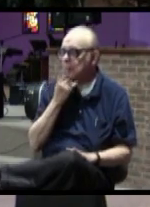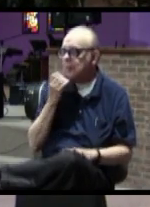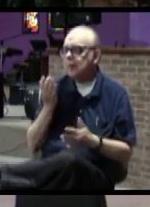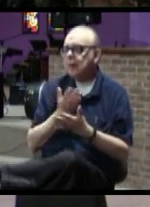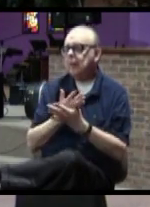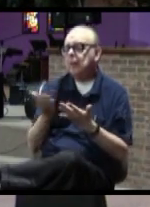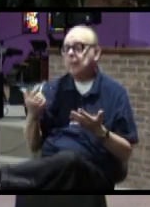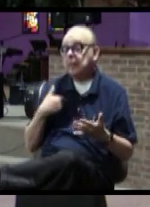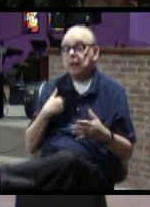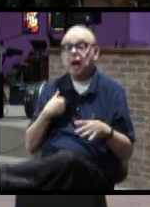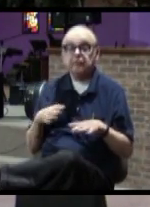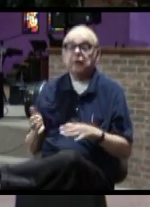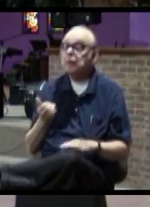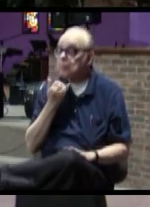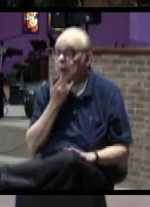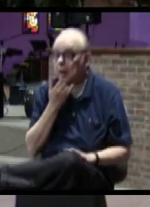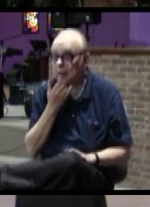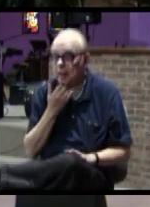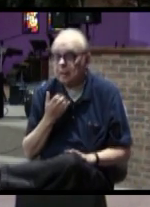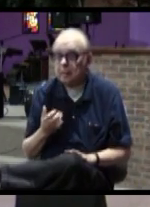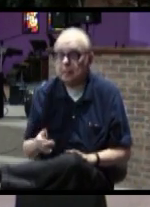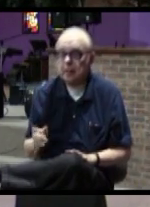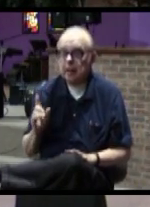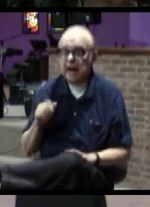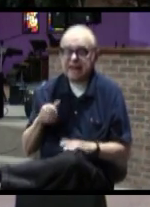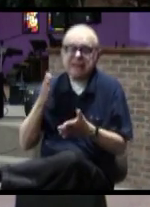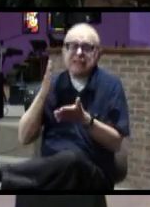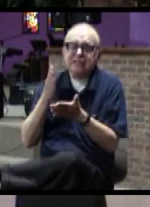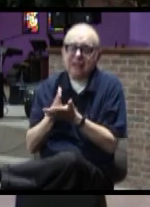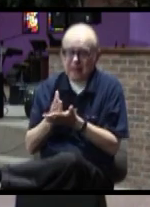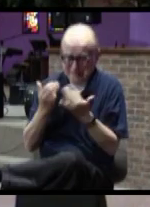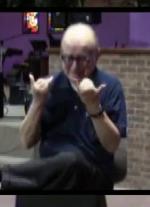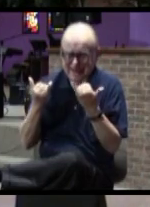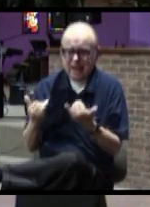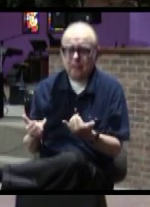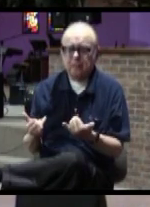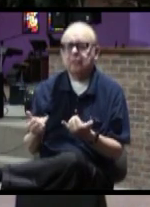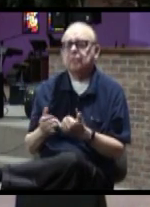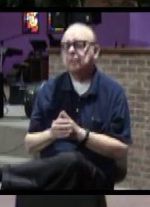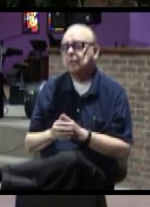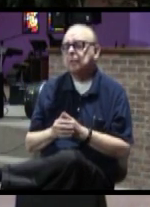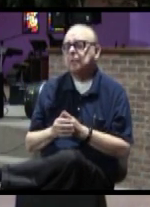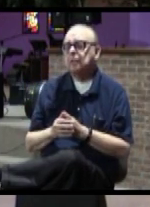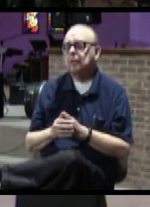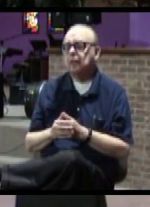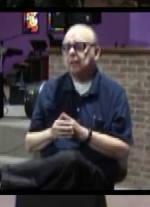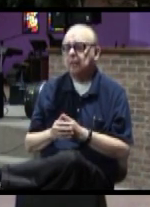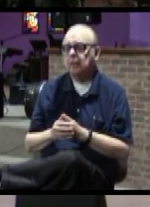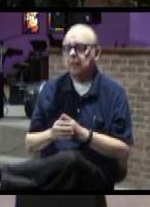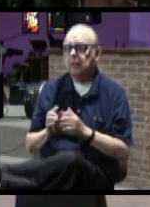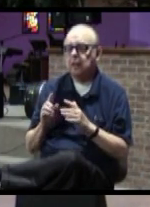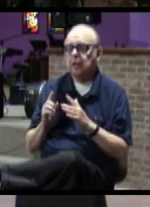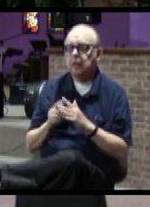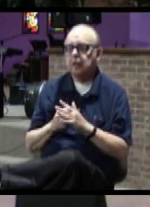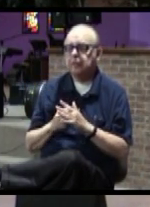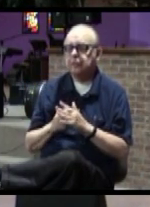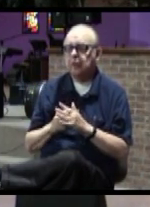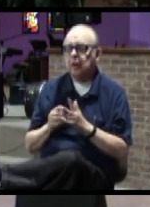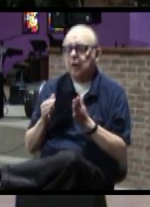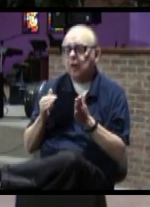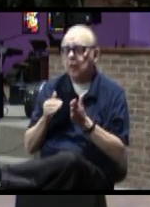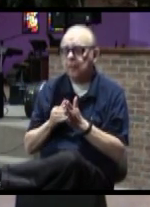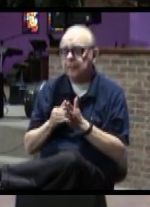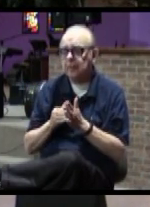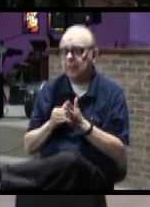wrong? One of the things that I have done wrong that I need to stop now and